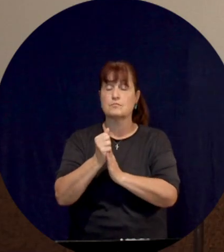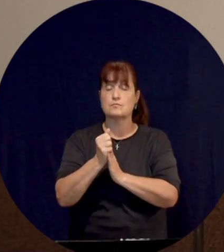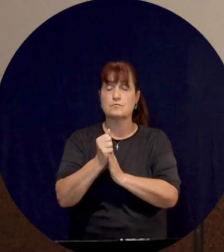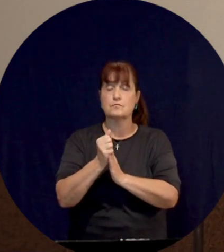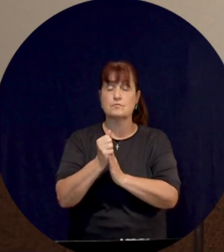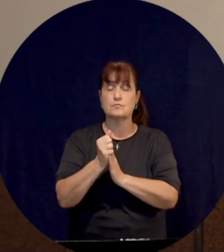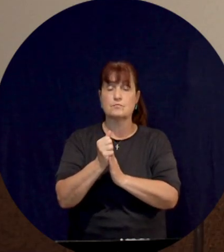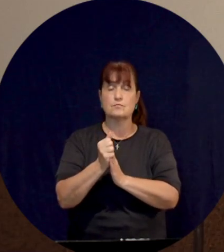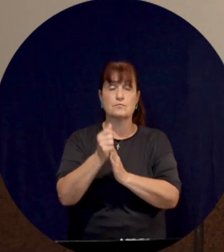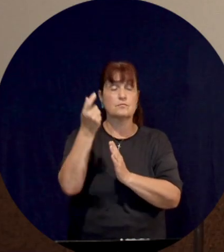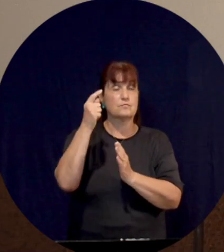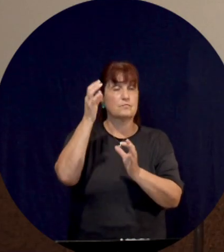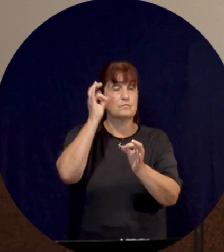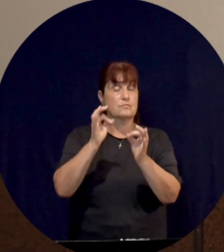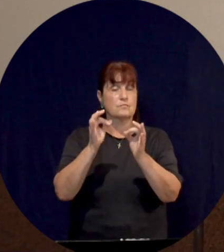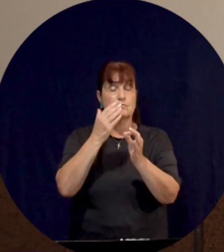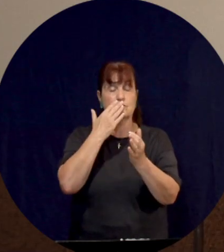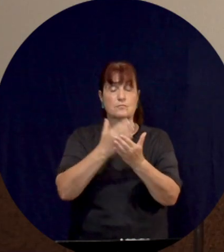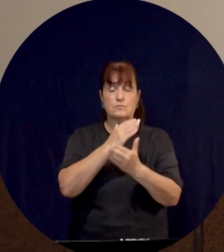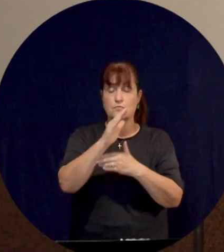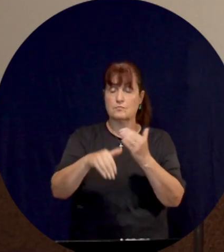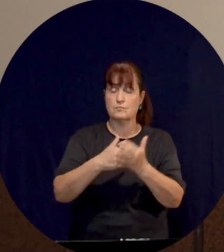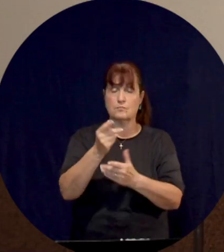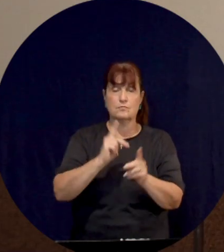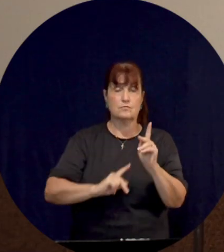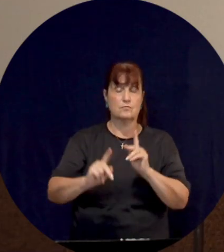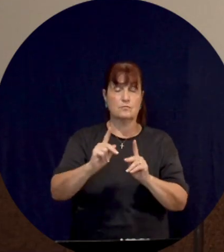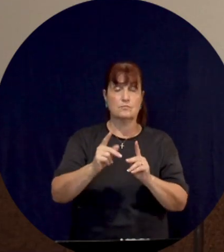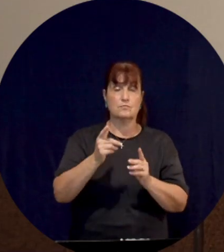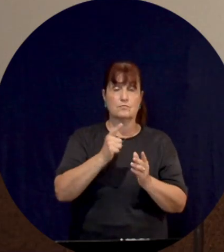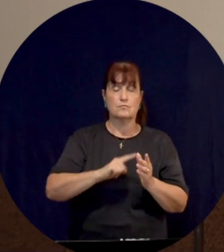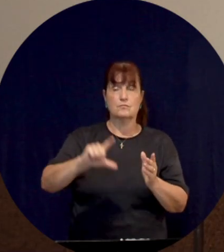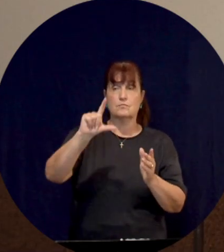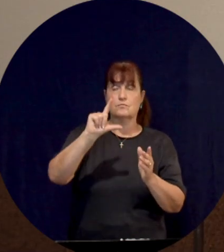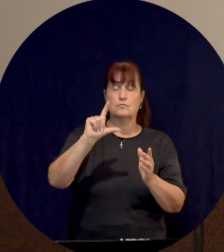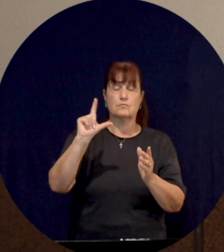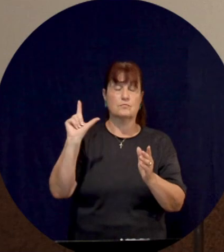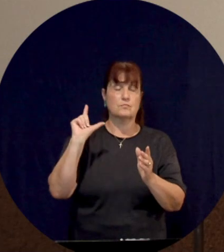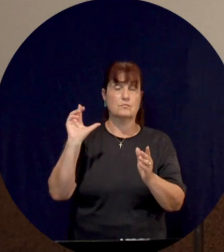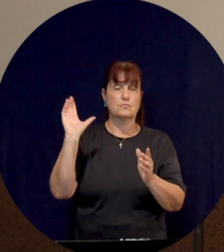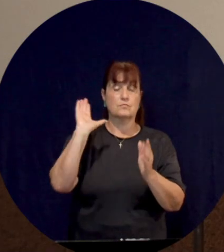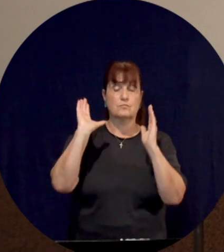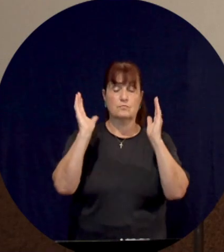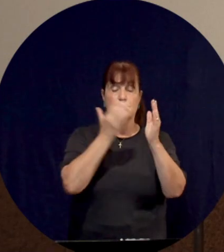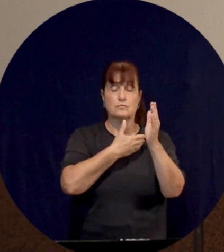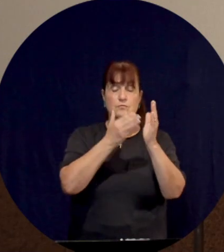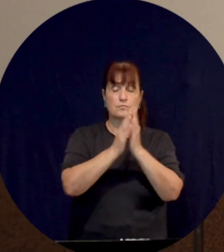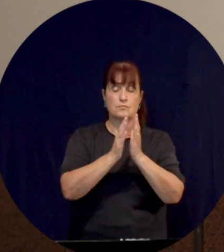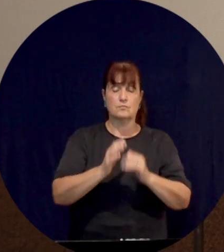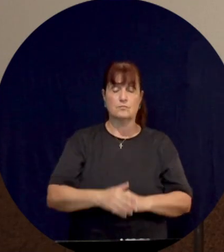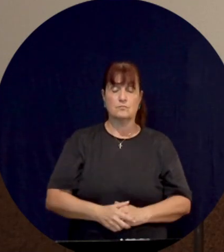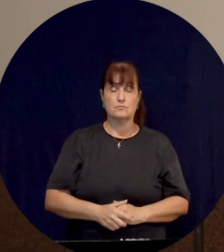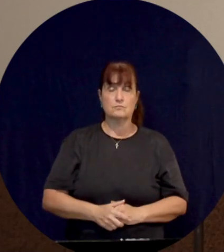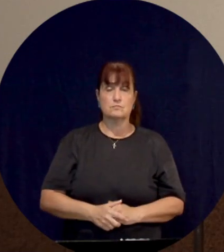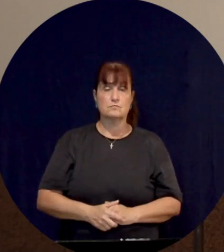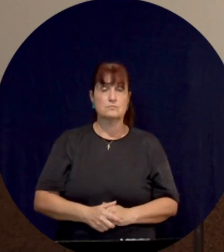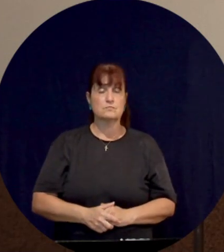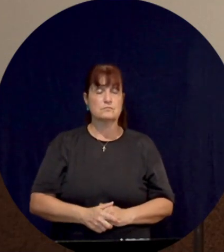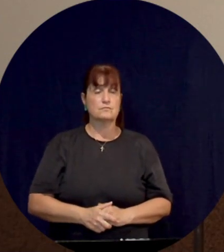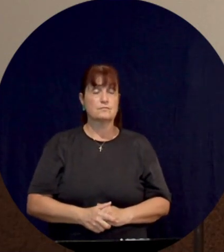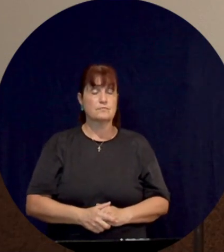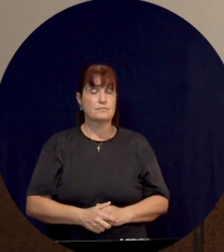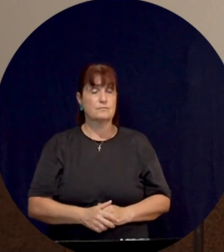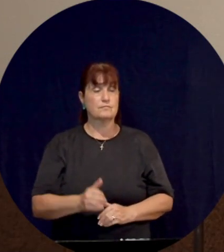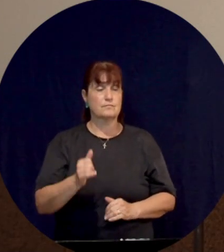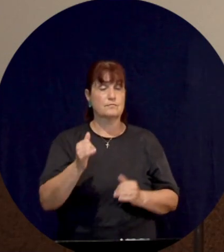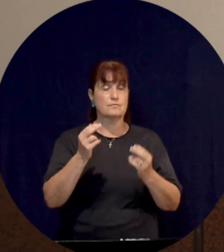pursuing justice and goodness for all. Let us pray to the Lord. Lord, hear our prayer. For immigrants